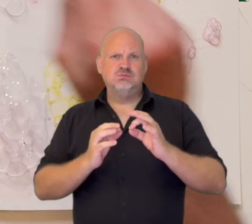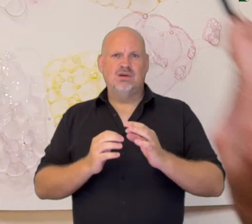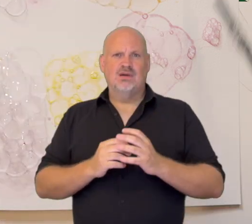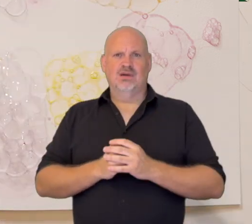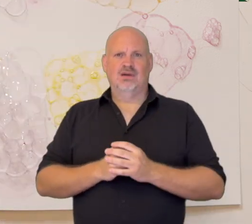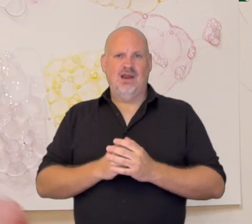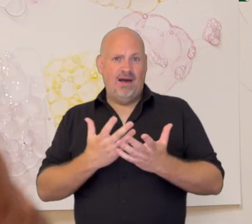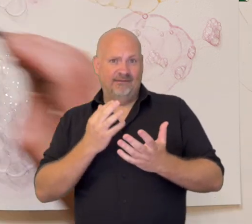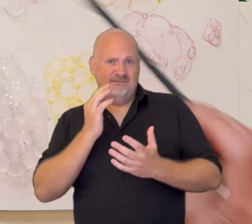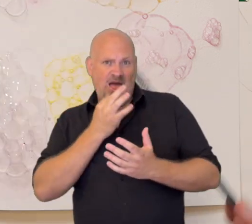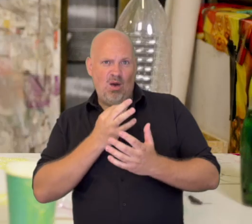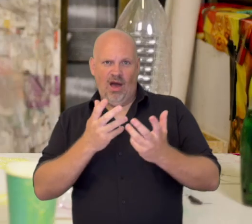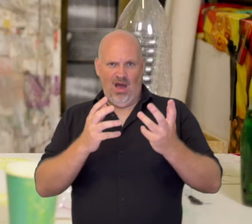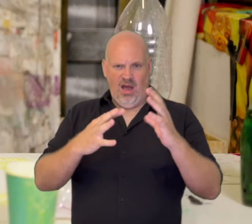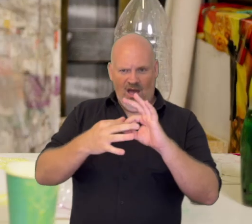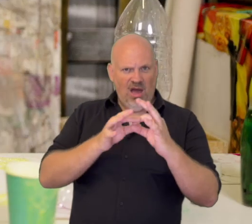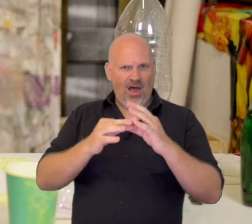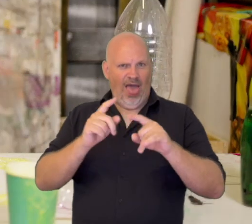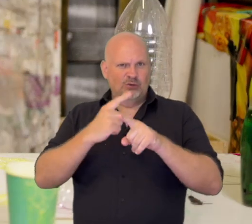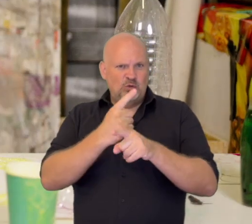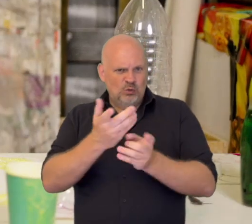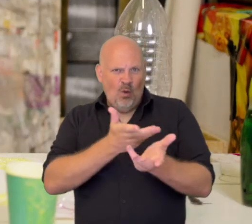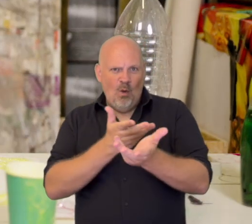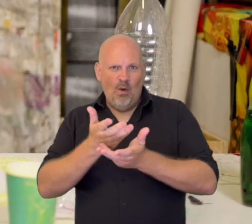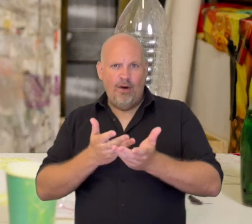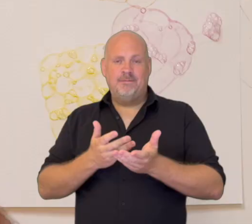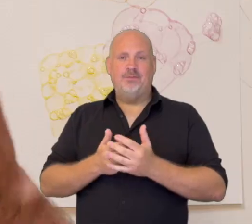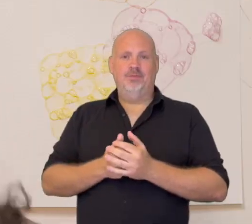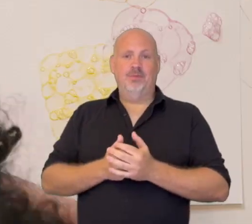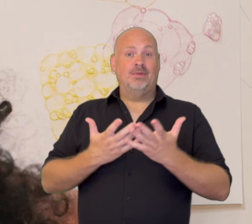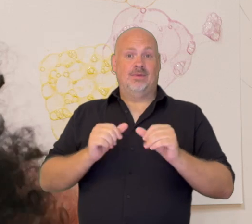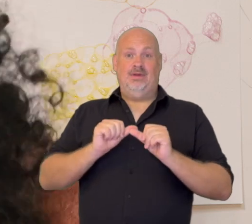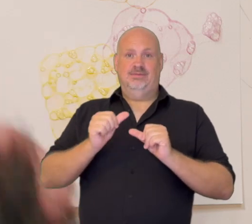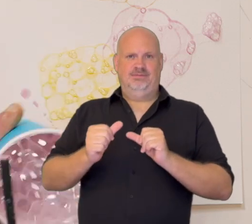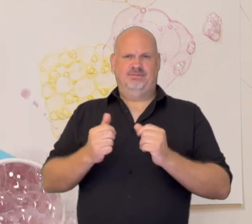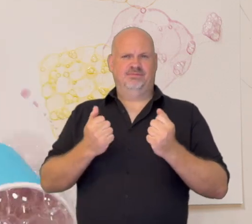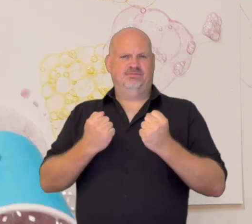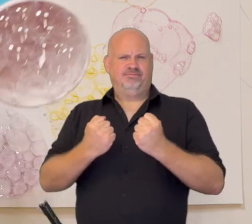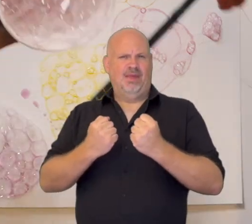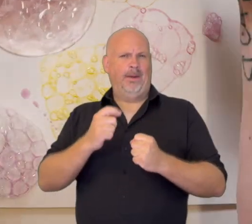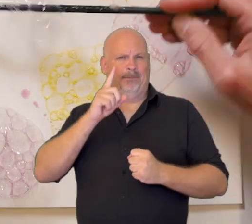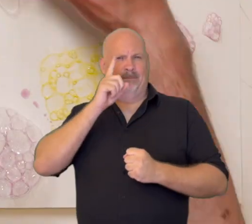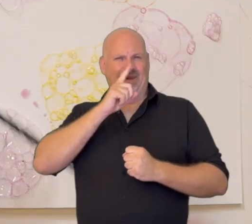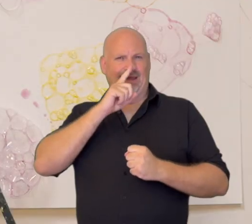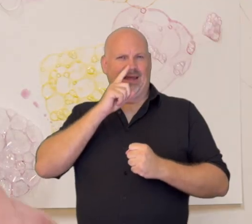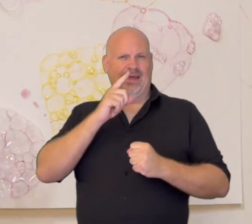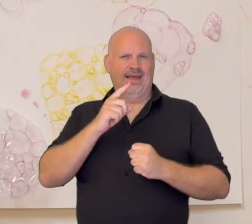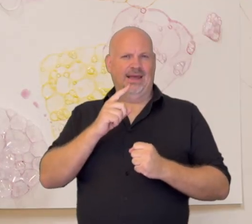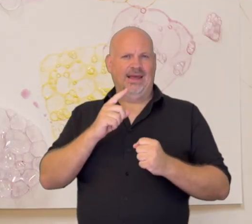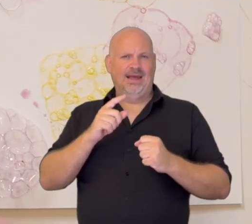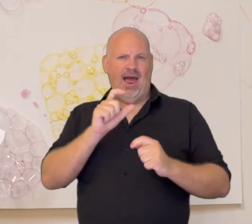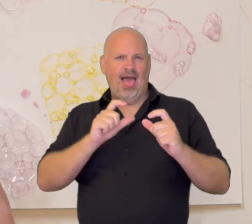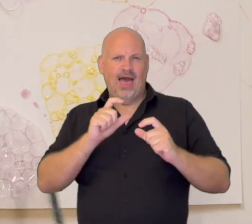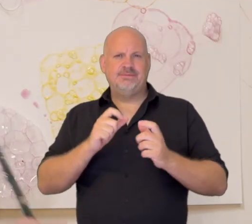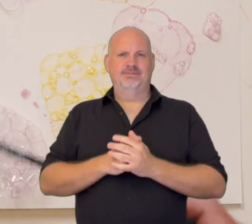going to start talking to each other. The next colour we got coming up, a fleshy pink colour. So